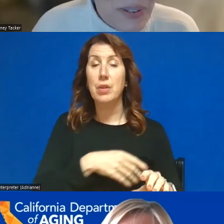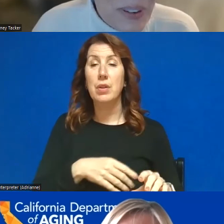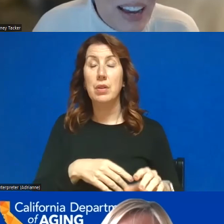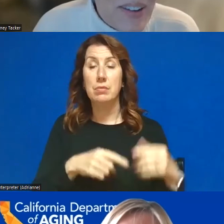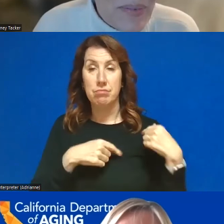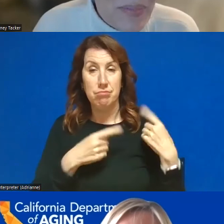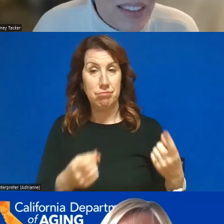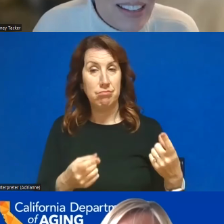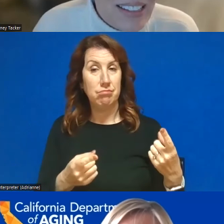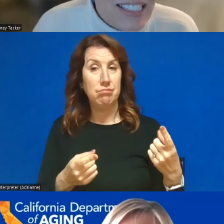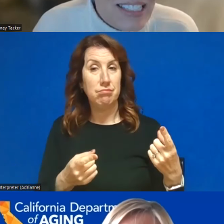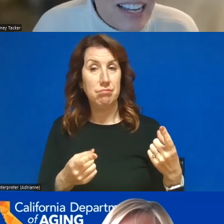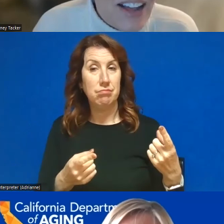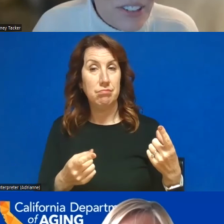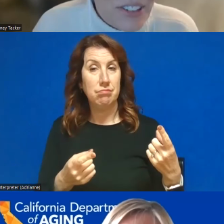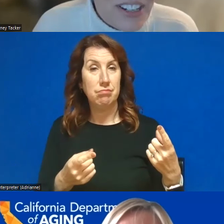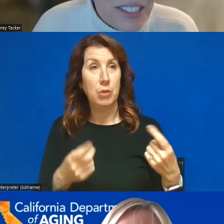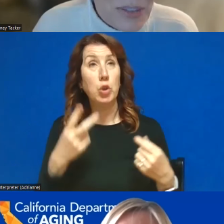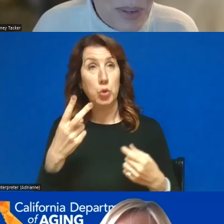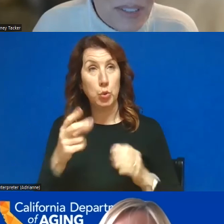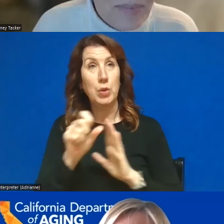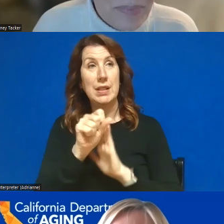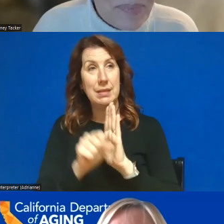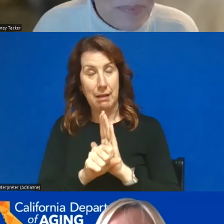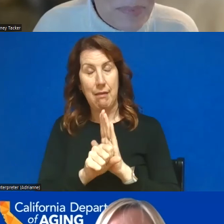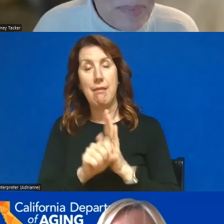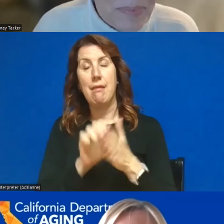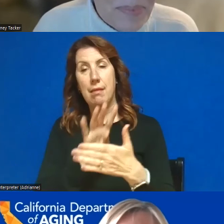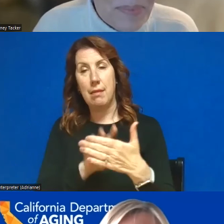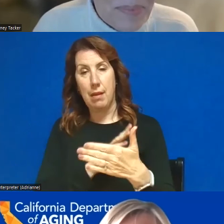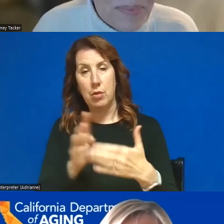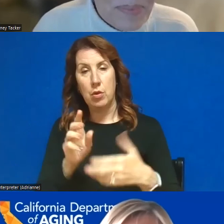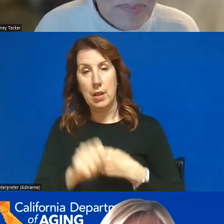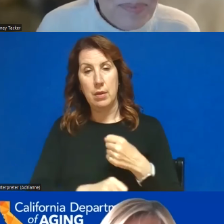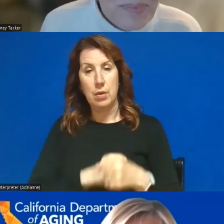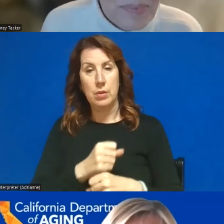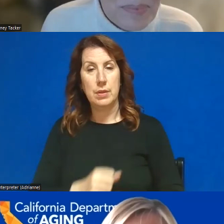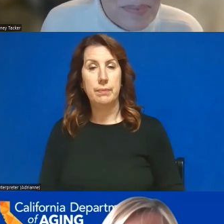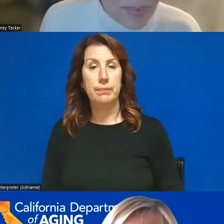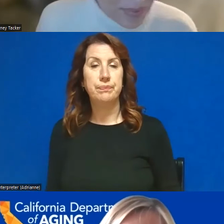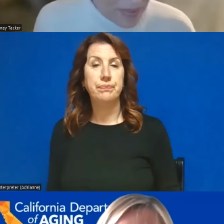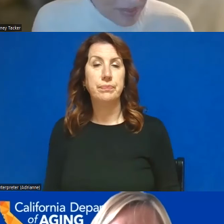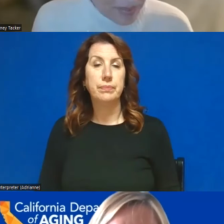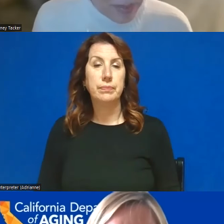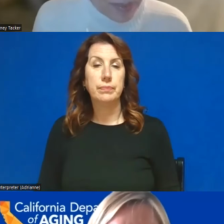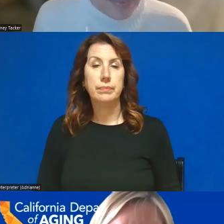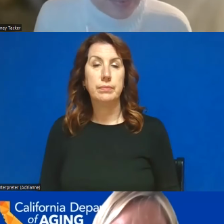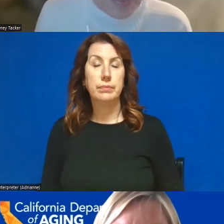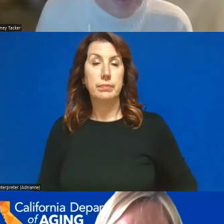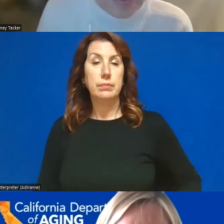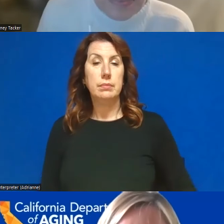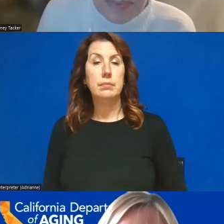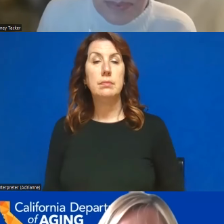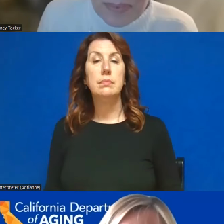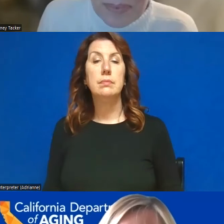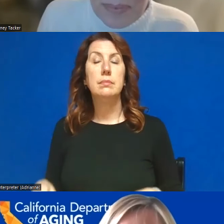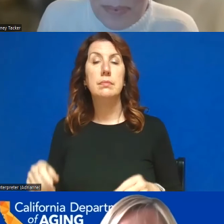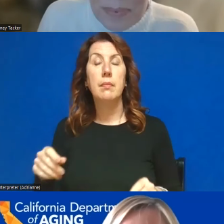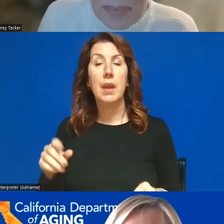two state calendar years as well. Great. And Patty's on it in the chat. She's also